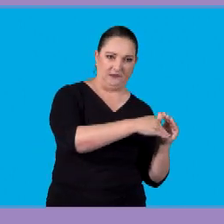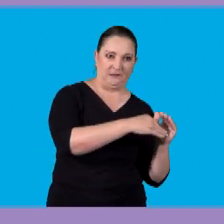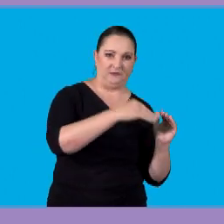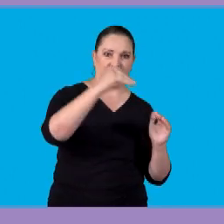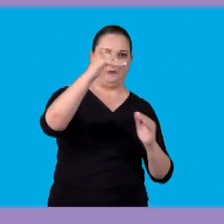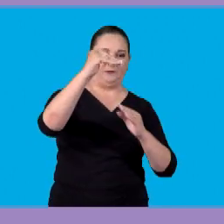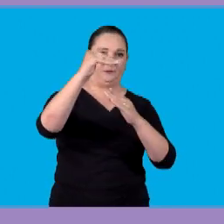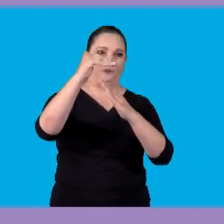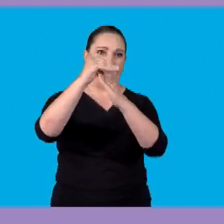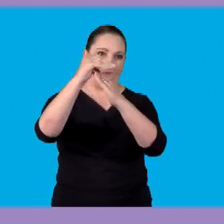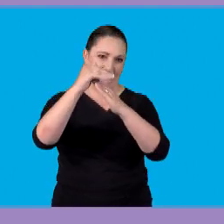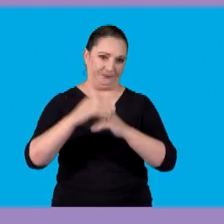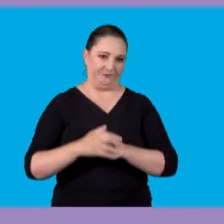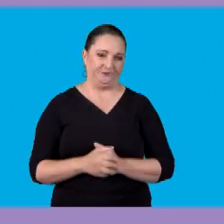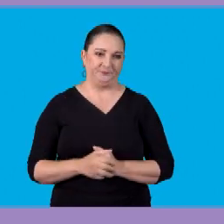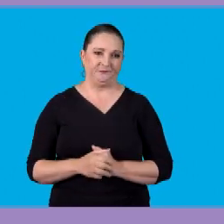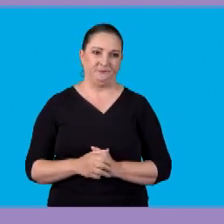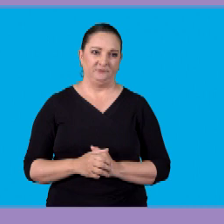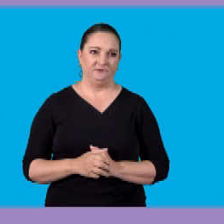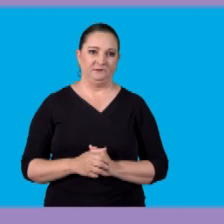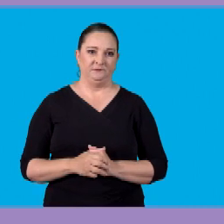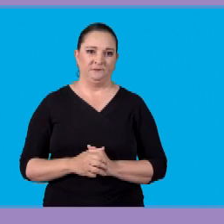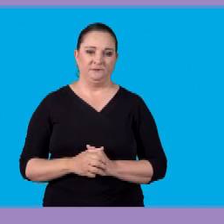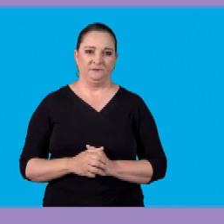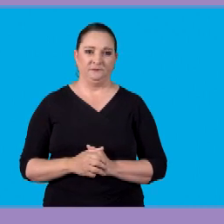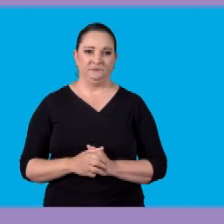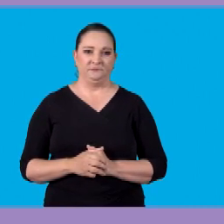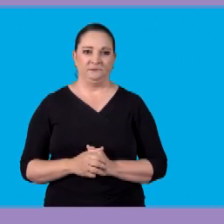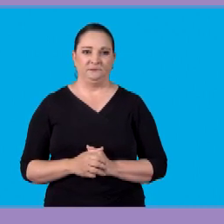angle D and angle